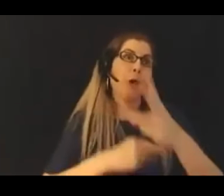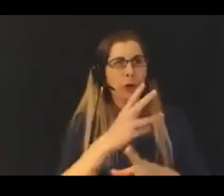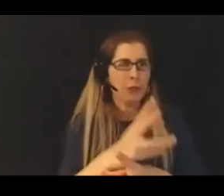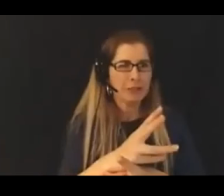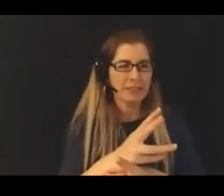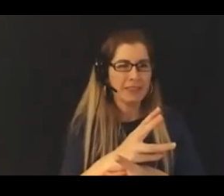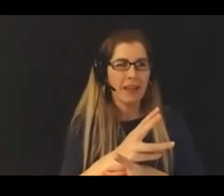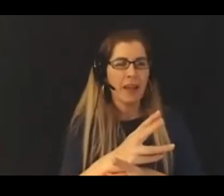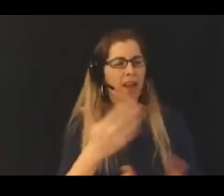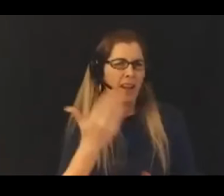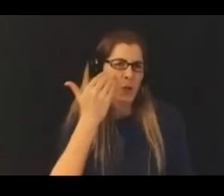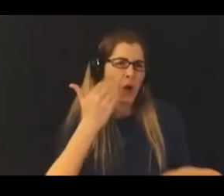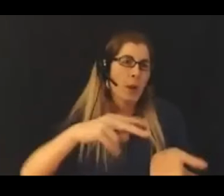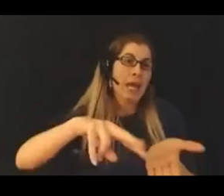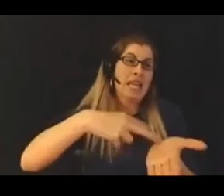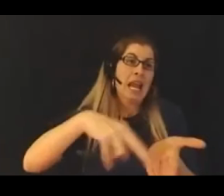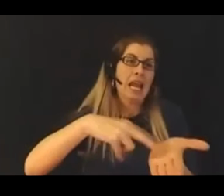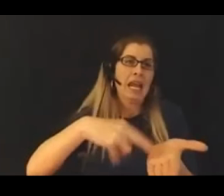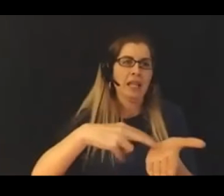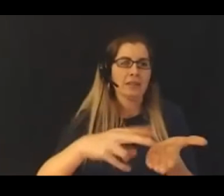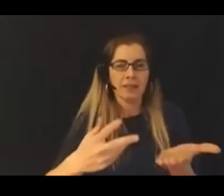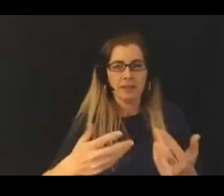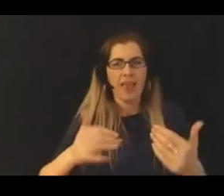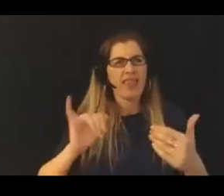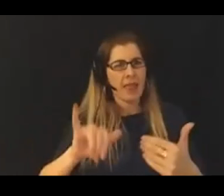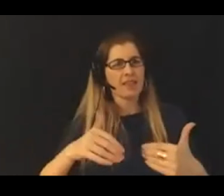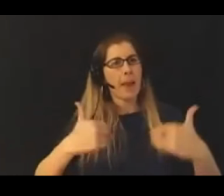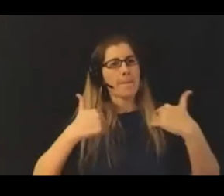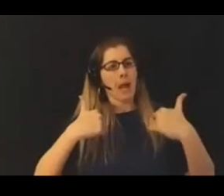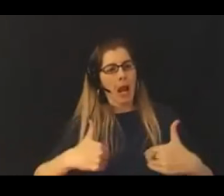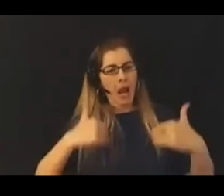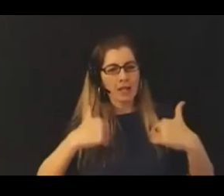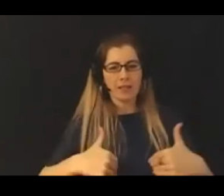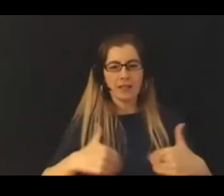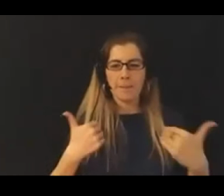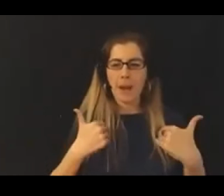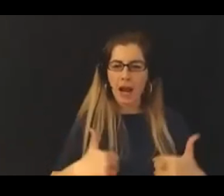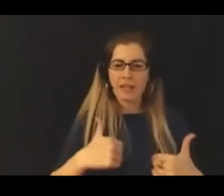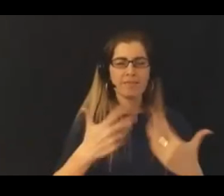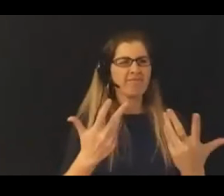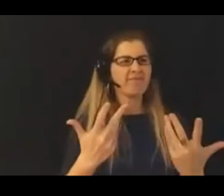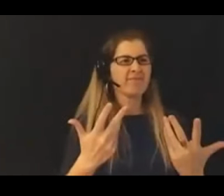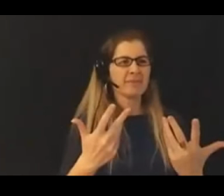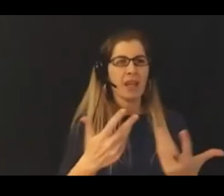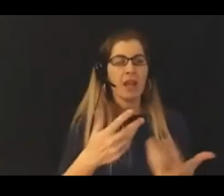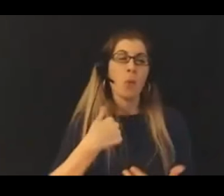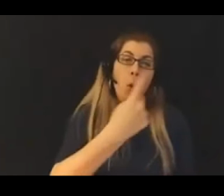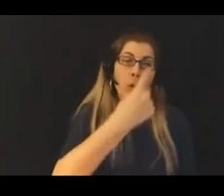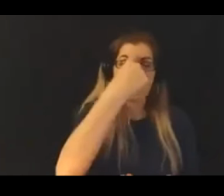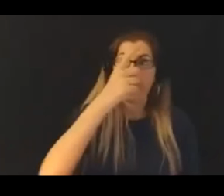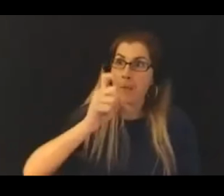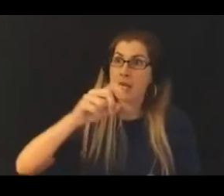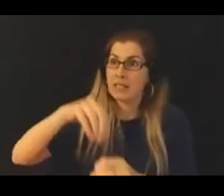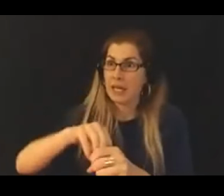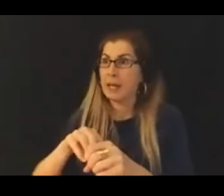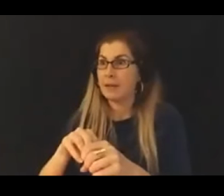such a physical, such an embodied practice, and something that we really associate with being in person in the studio,